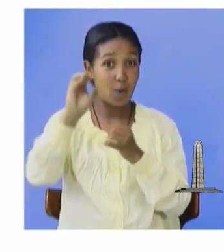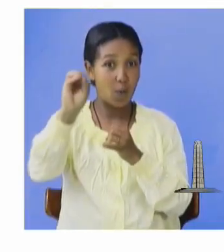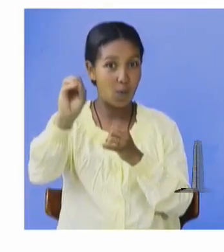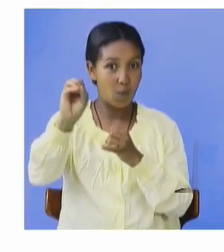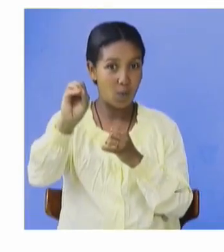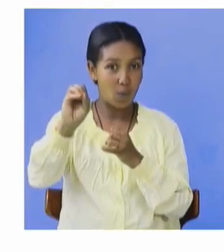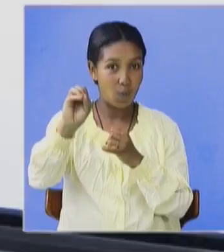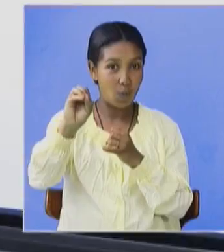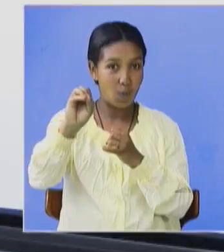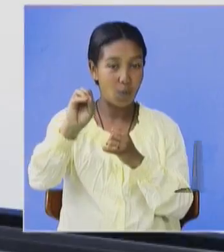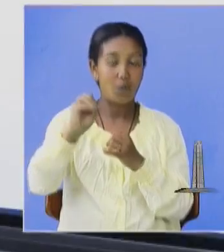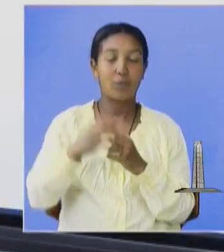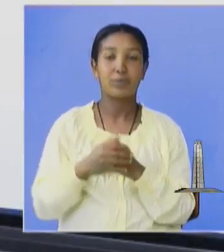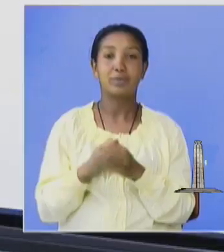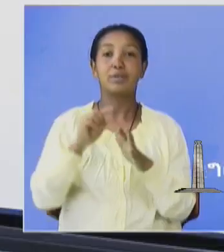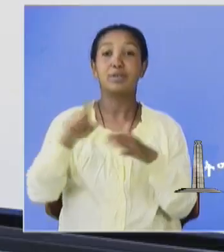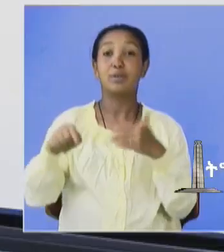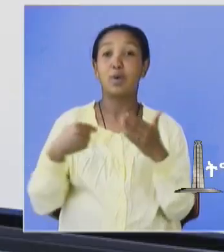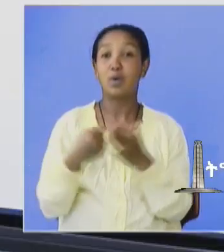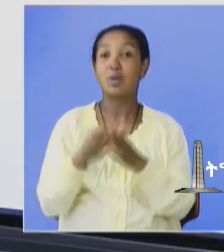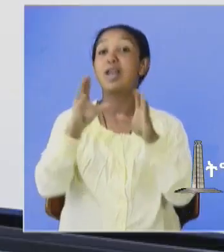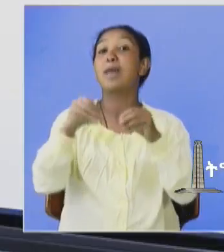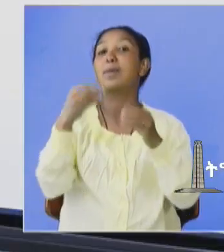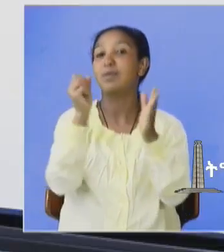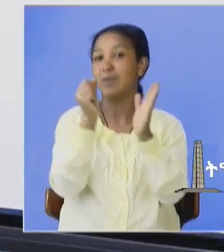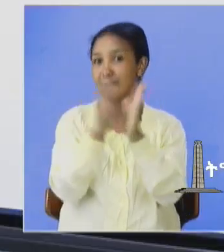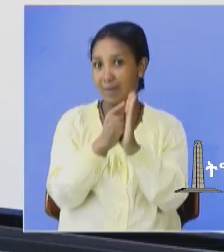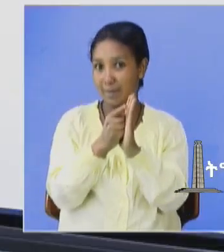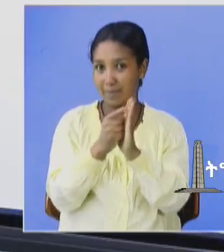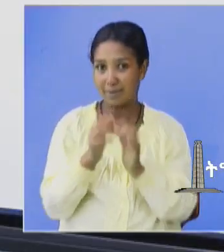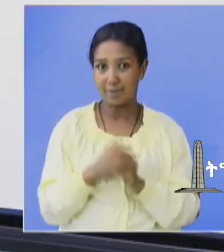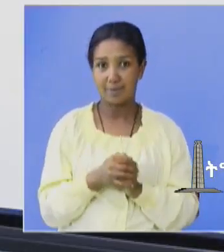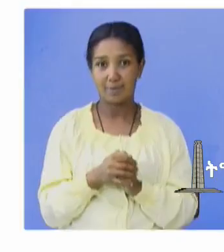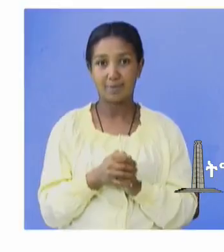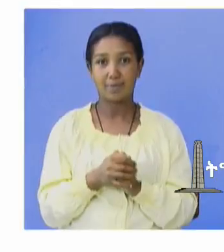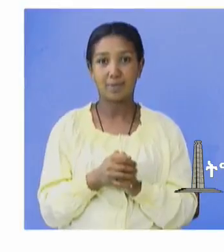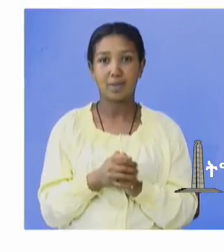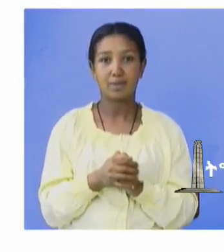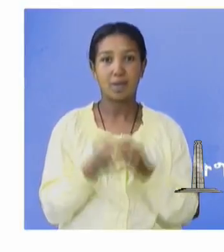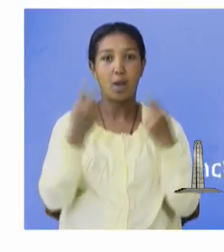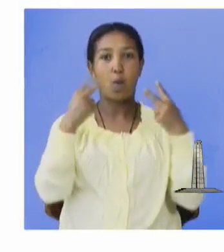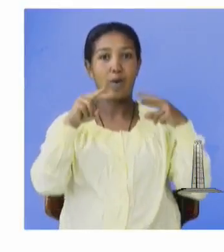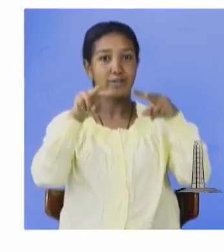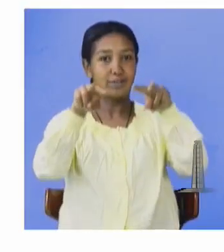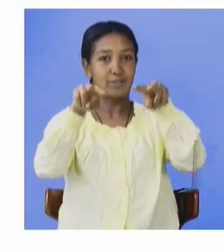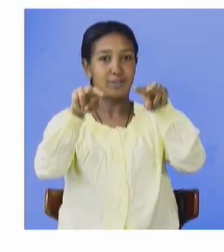o. So let me give you some example. Watch,